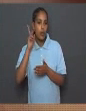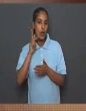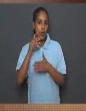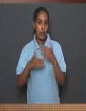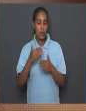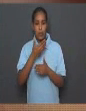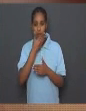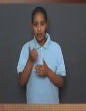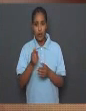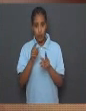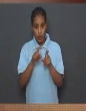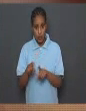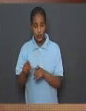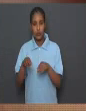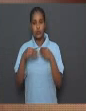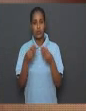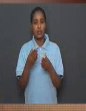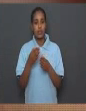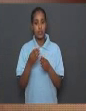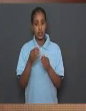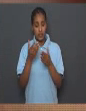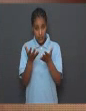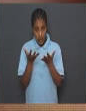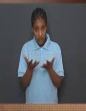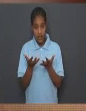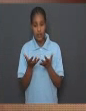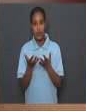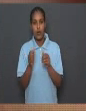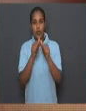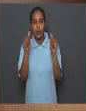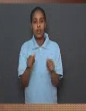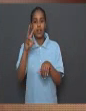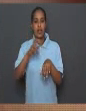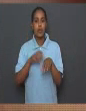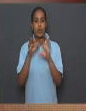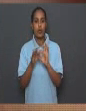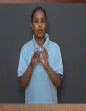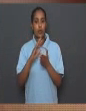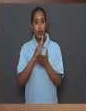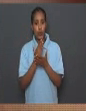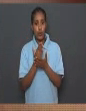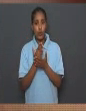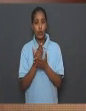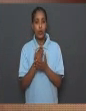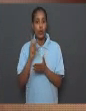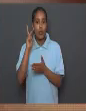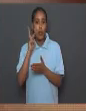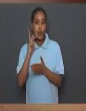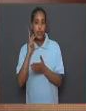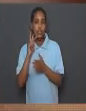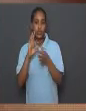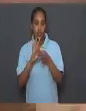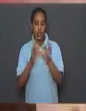better controlled to give the desired proportion of double bonds between polymer chains.